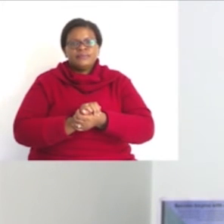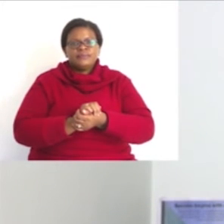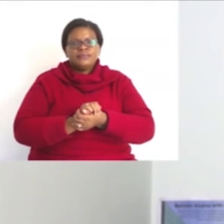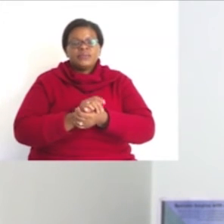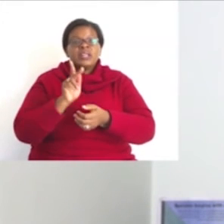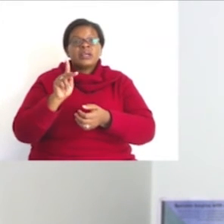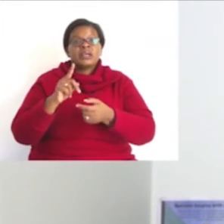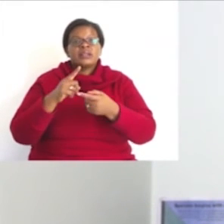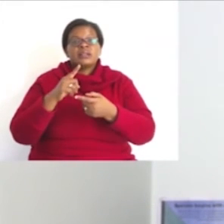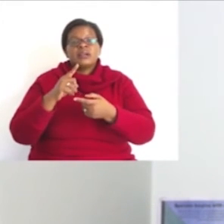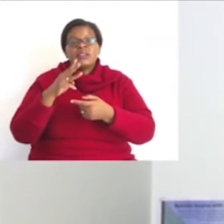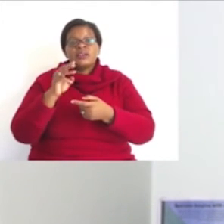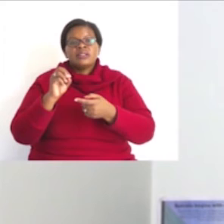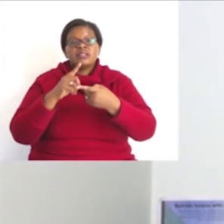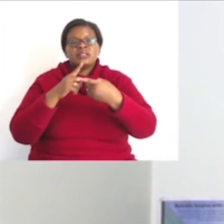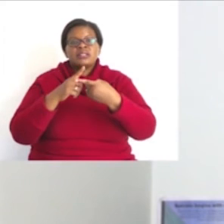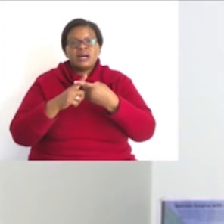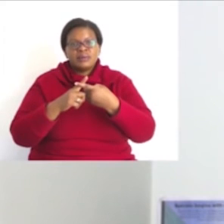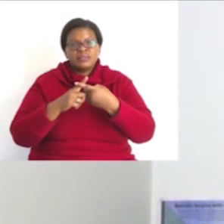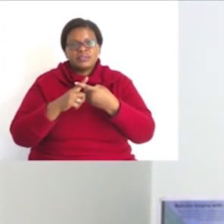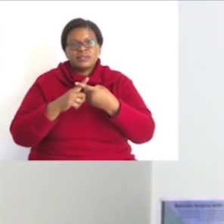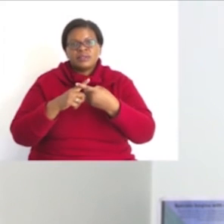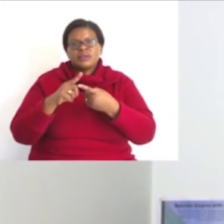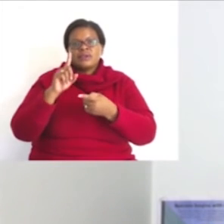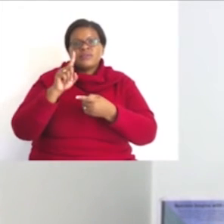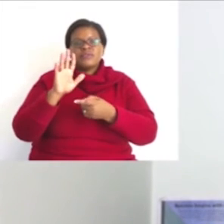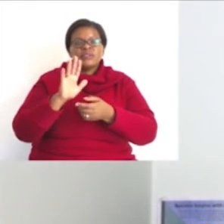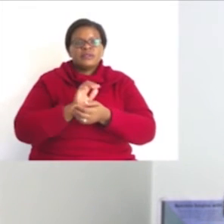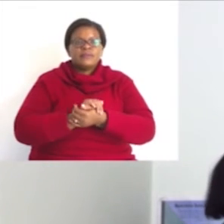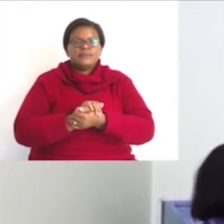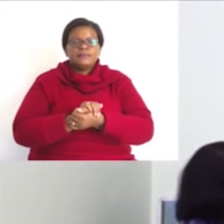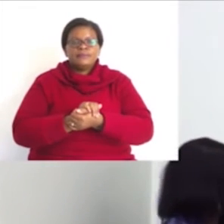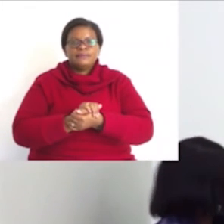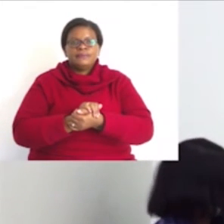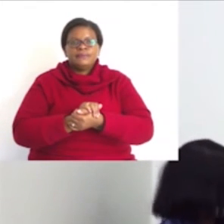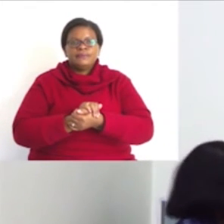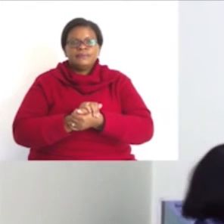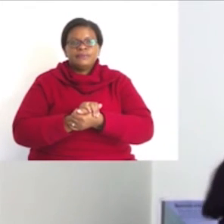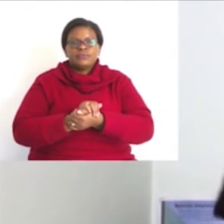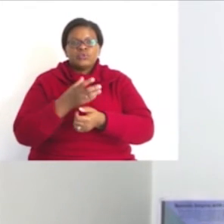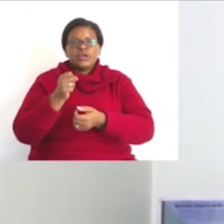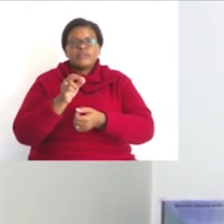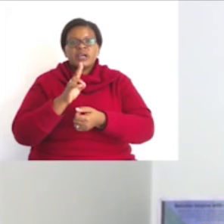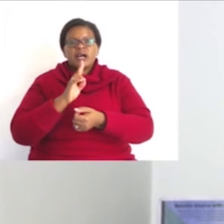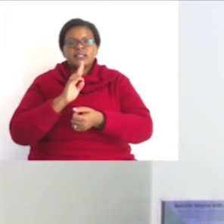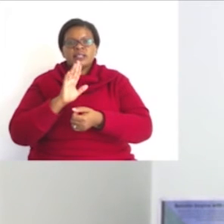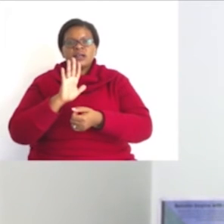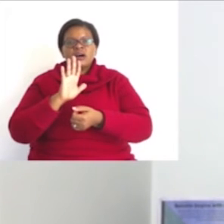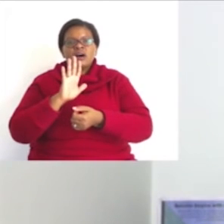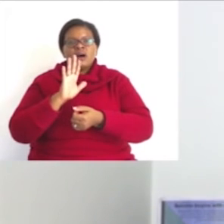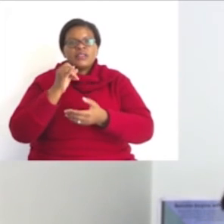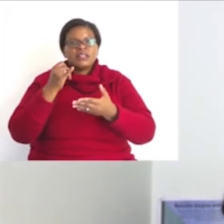then, the 30 that we get, we still multiply it with 15. So that we can get the